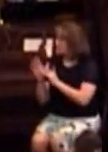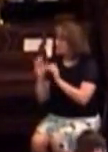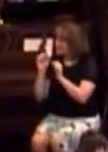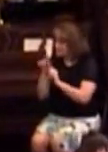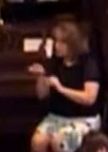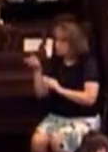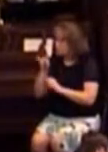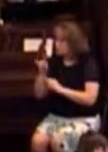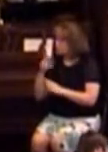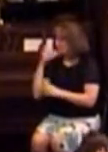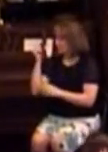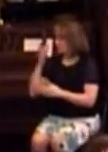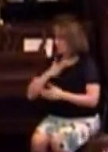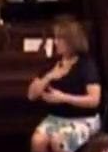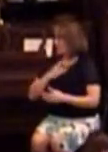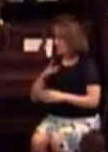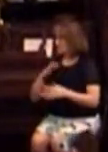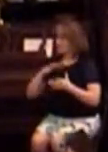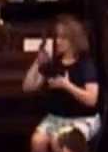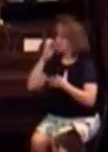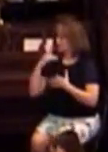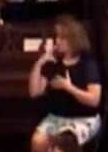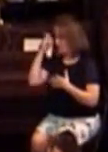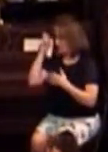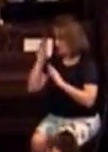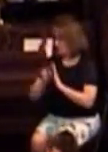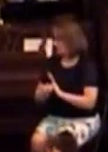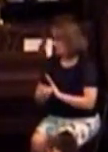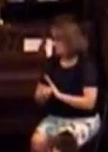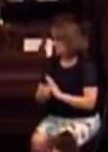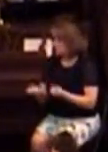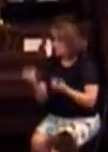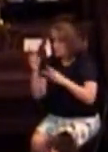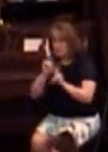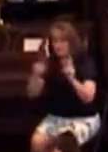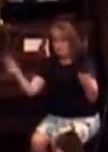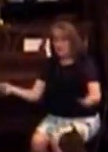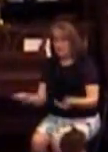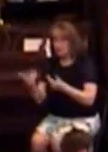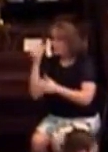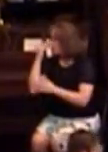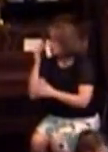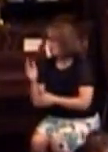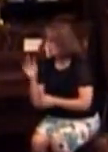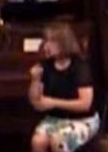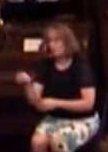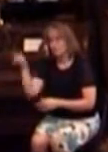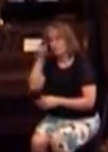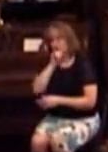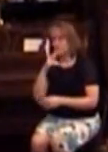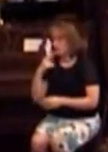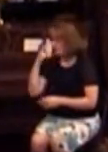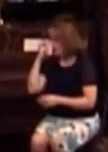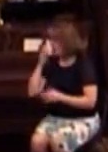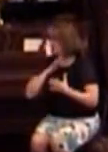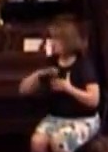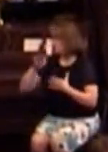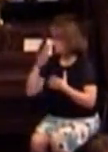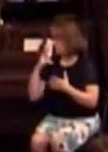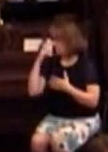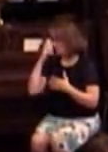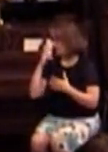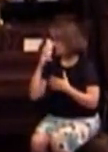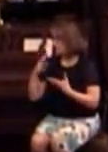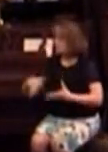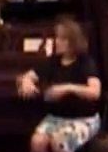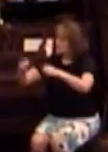telling you, there's a bunch of blind people here that don't realize they're blind. So take some time and reflect on that.